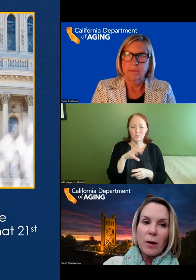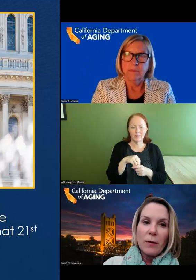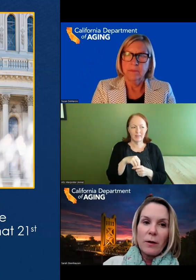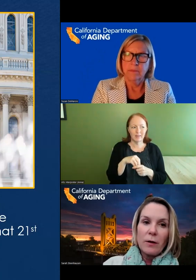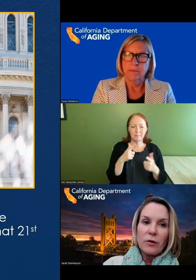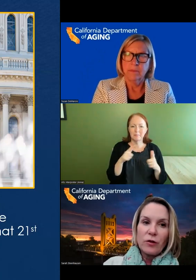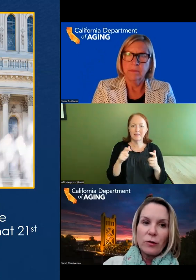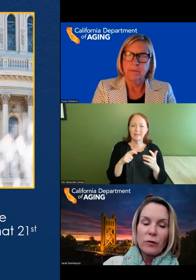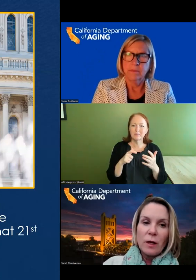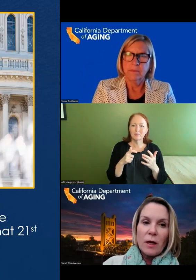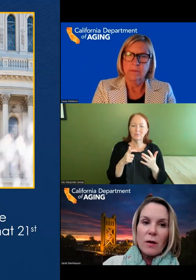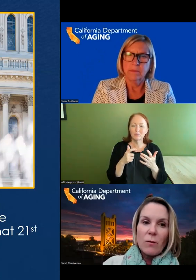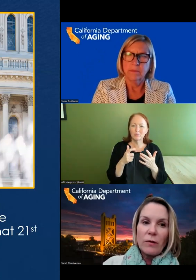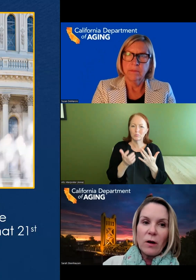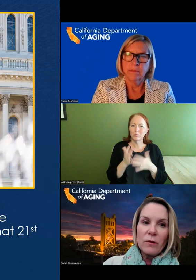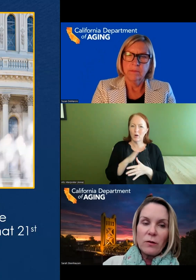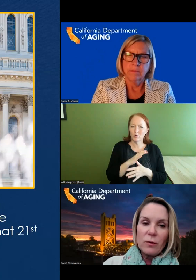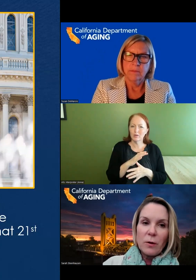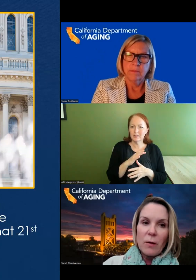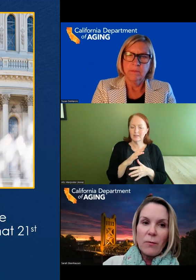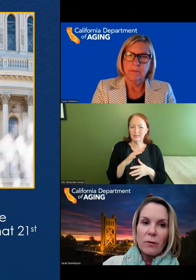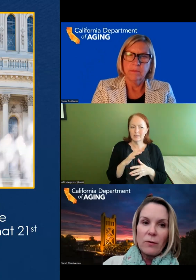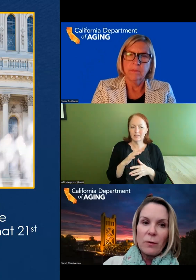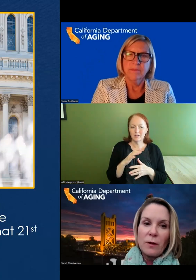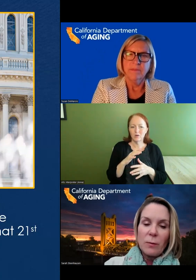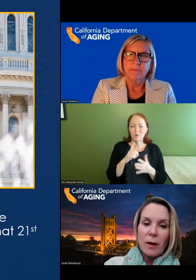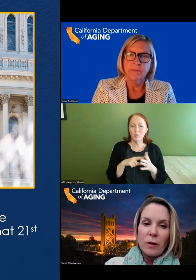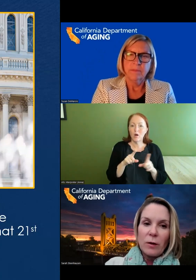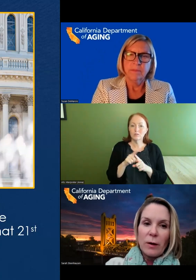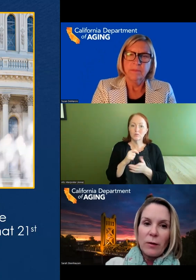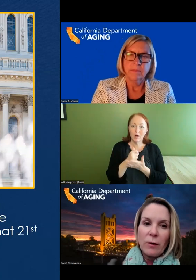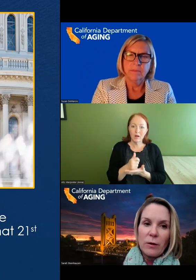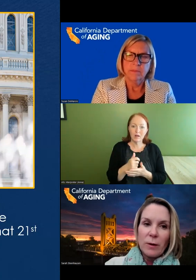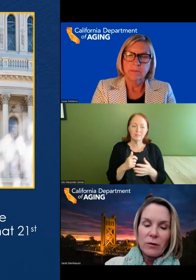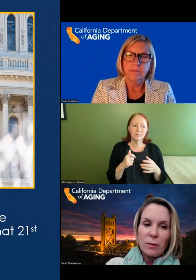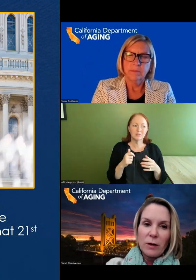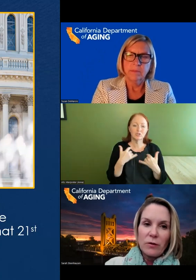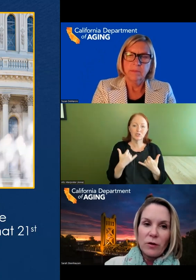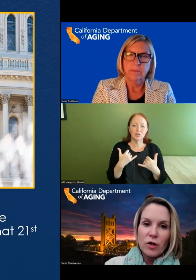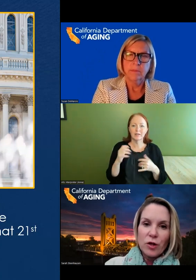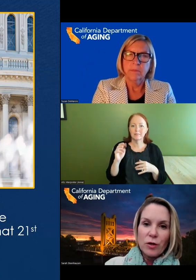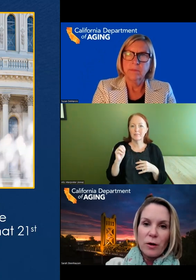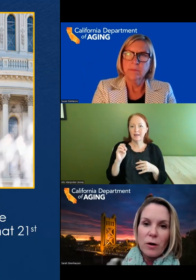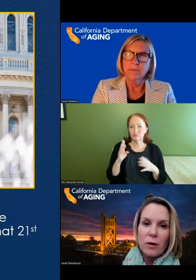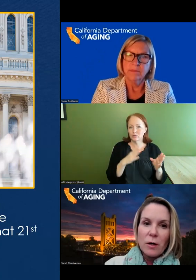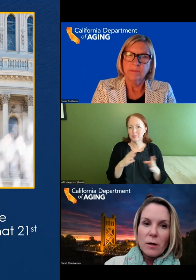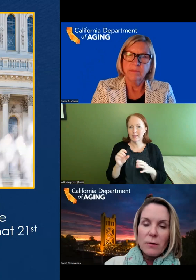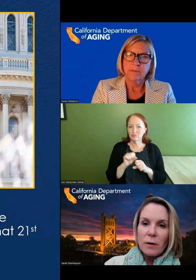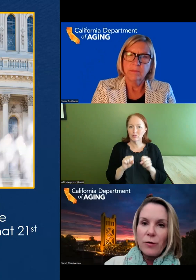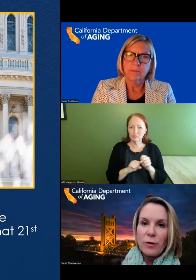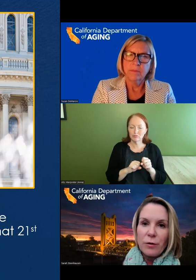big priority issues, what's also super helpful is if you think about, how the current master plan is structured, there